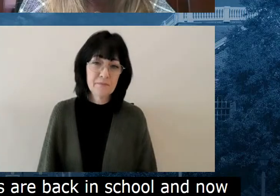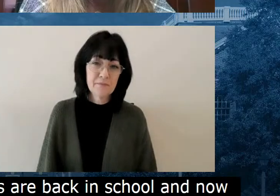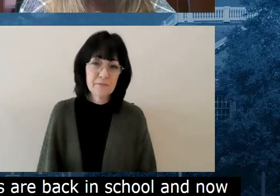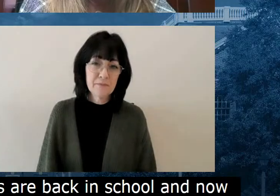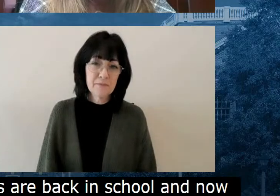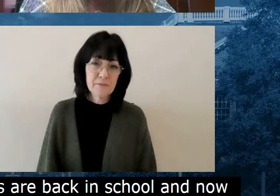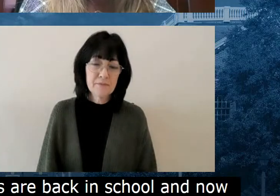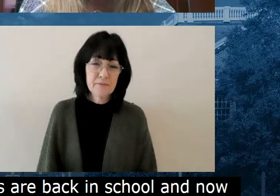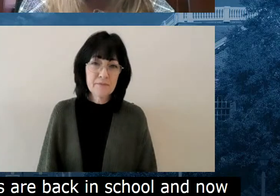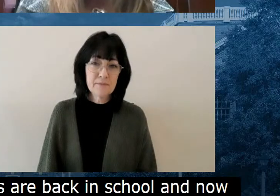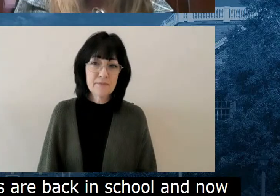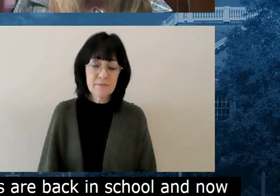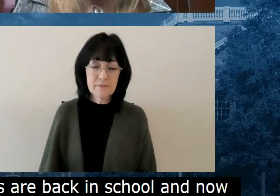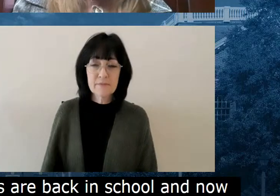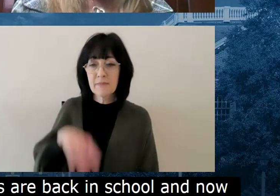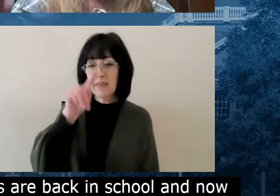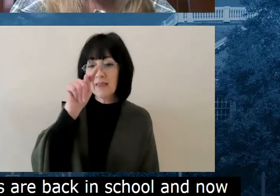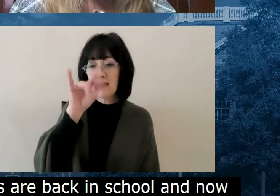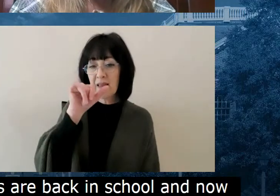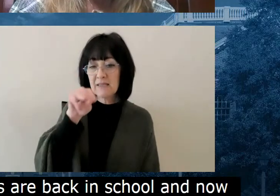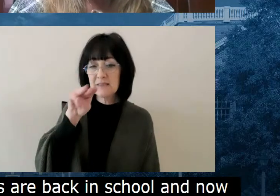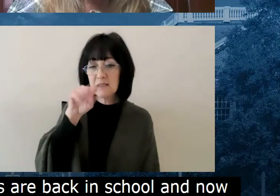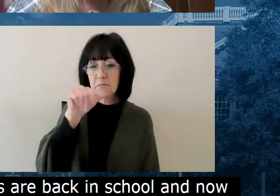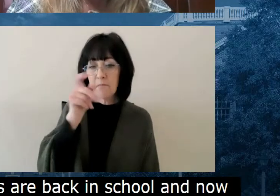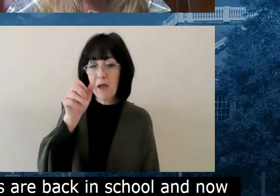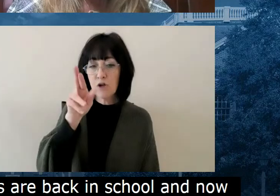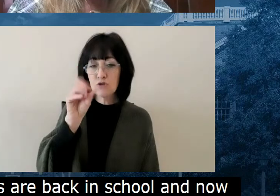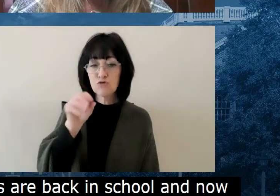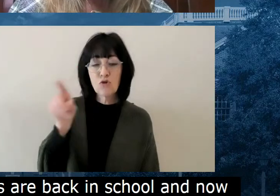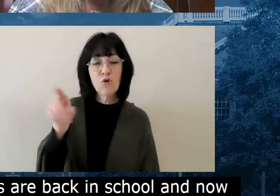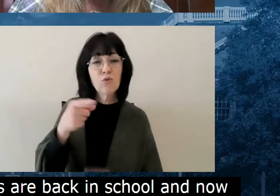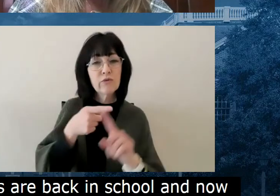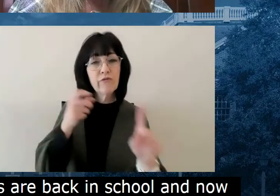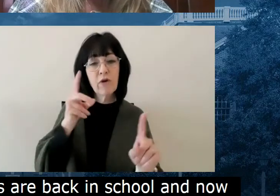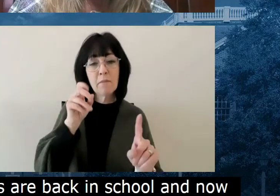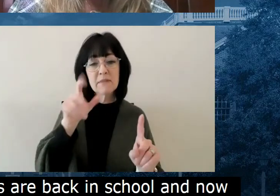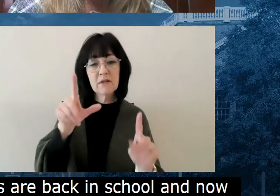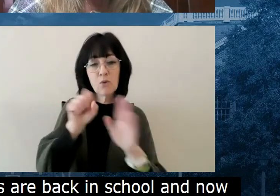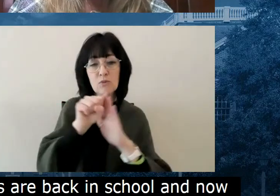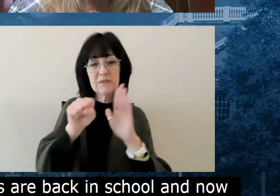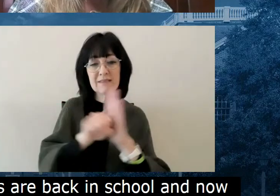Right, next we'll go to Tim Mastro from Delaware State News.